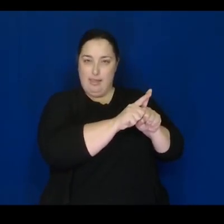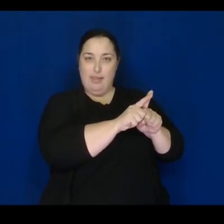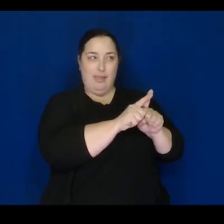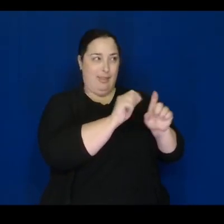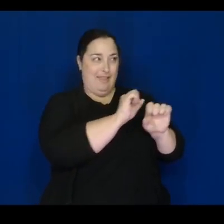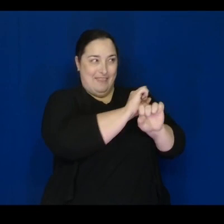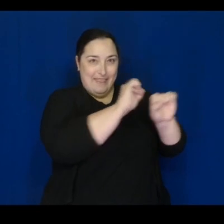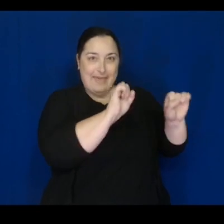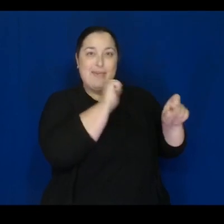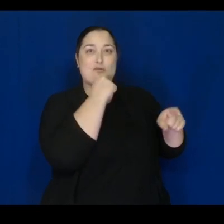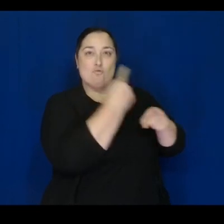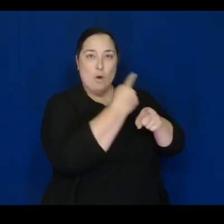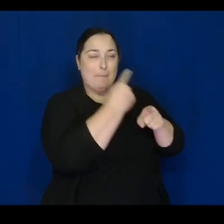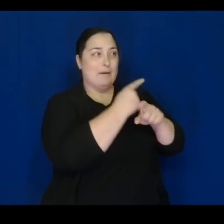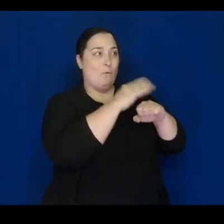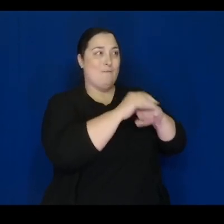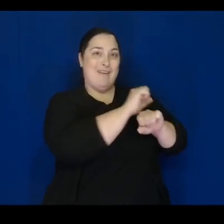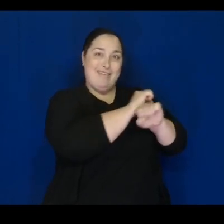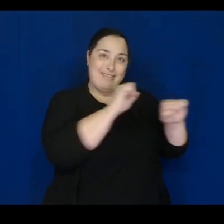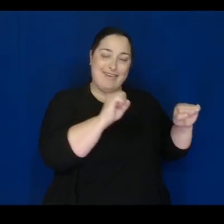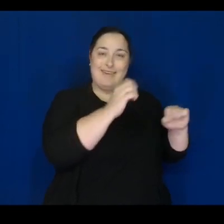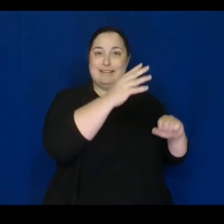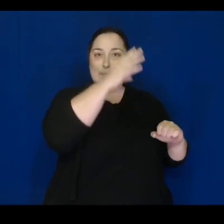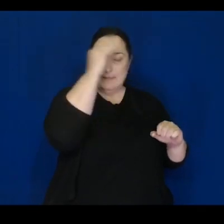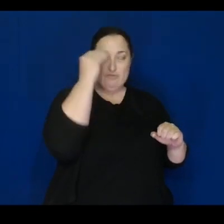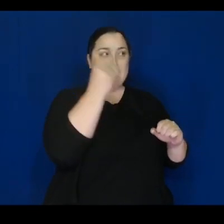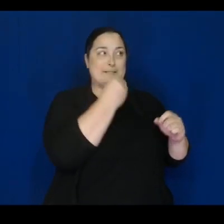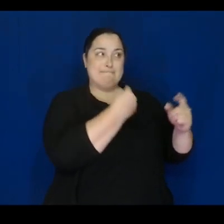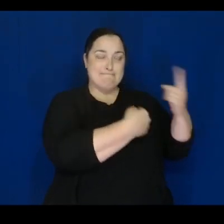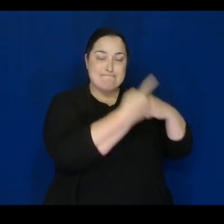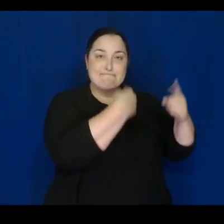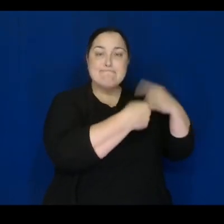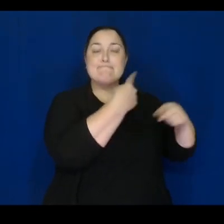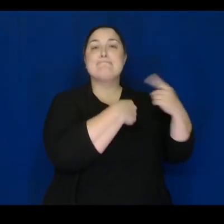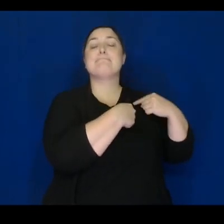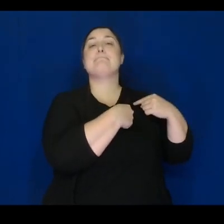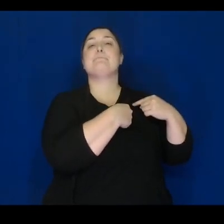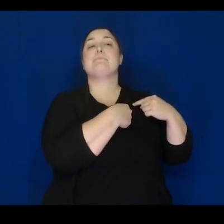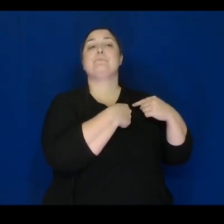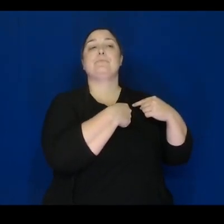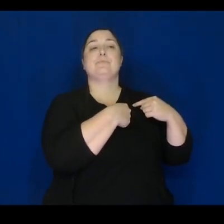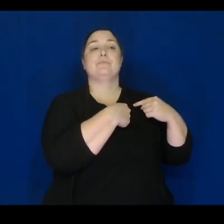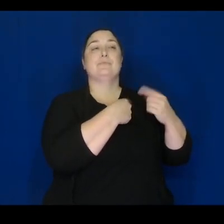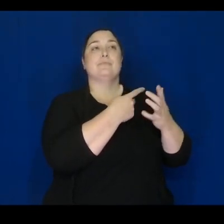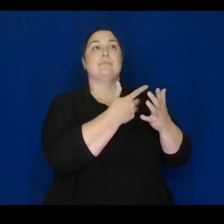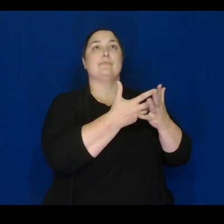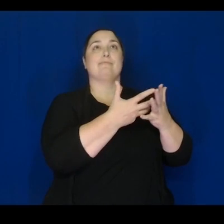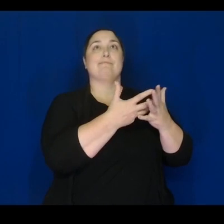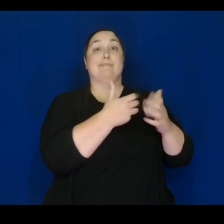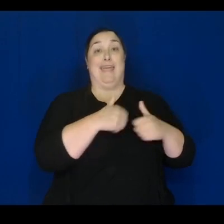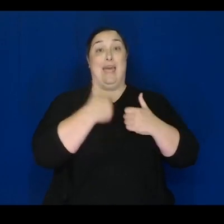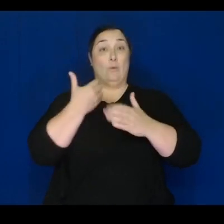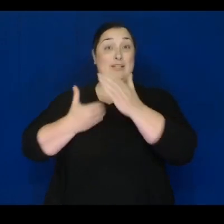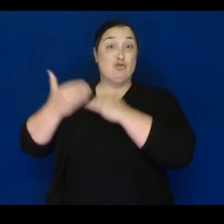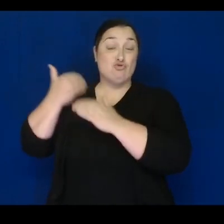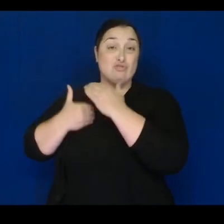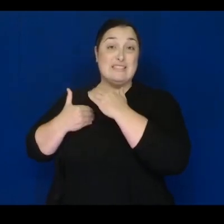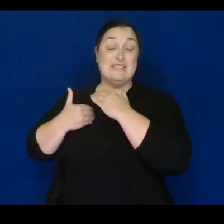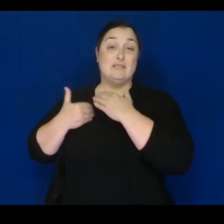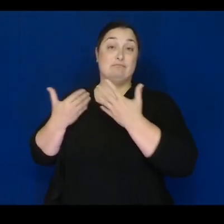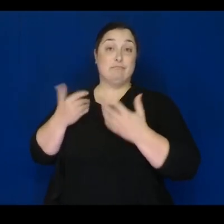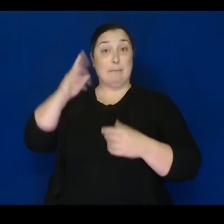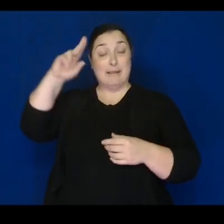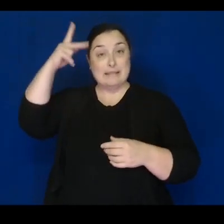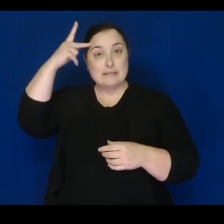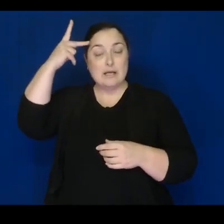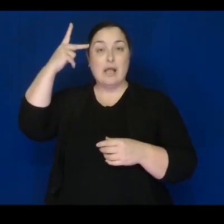they were saying about their experiences, responding to our history, whether it's political movements,